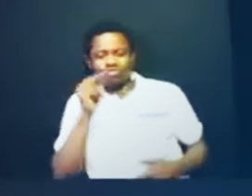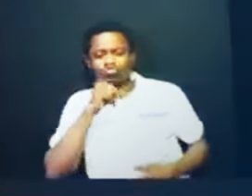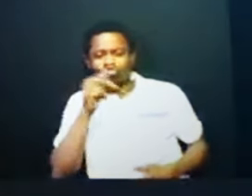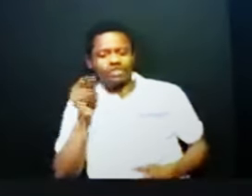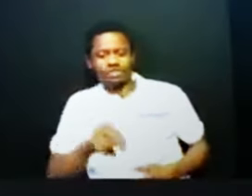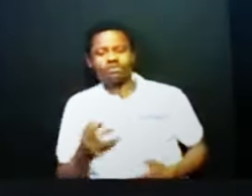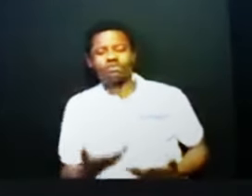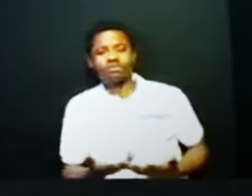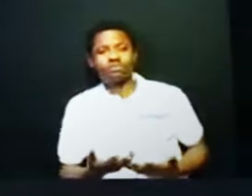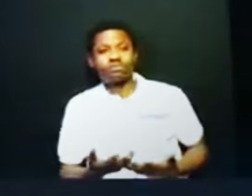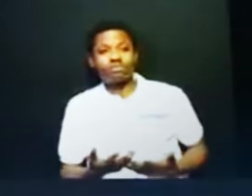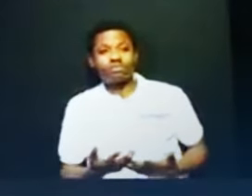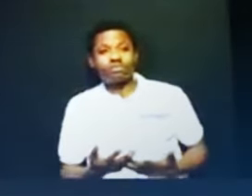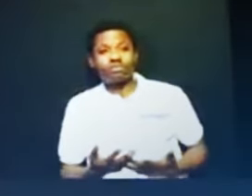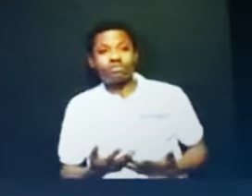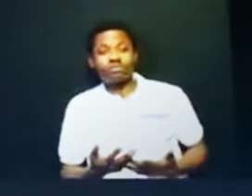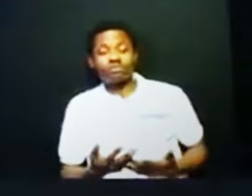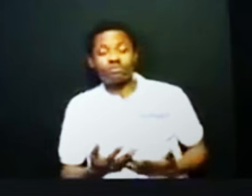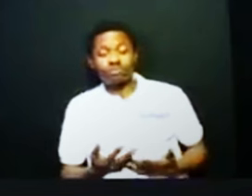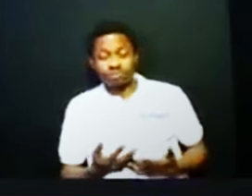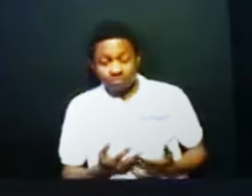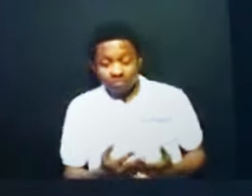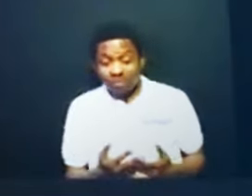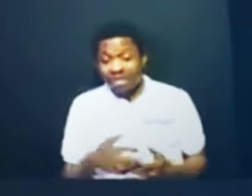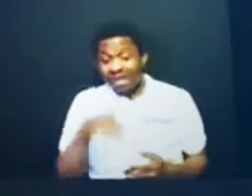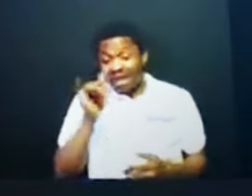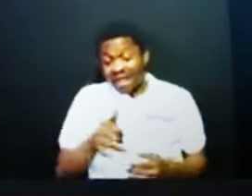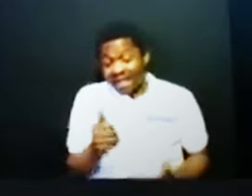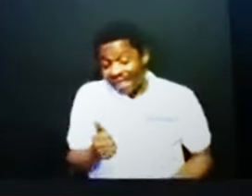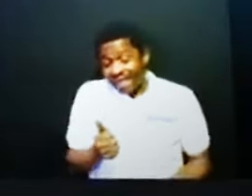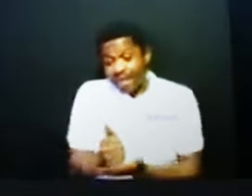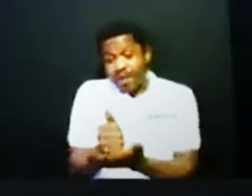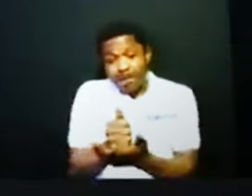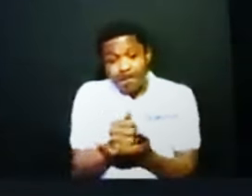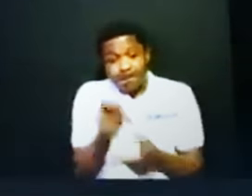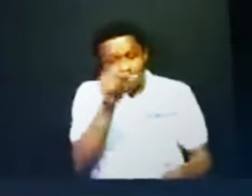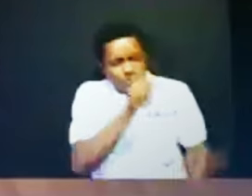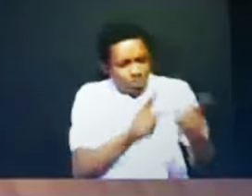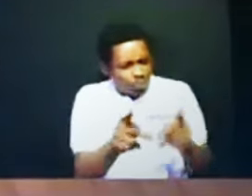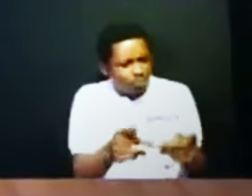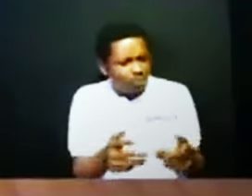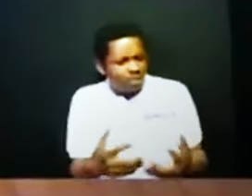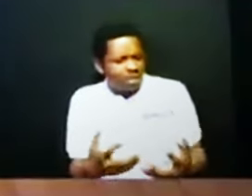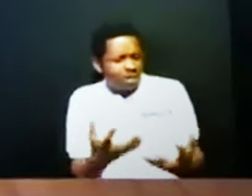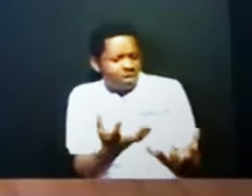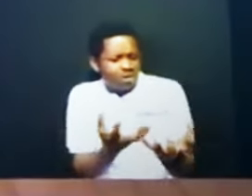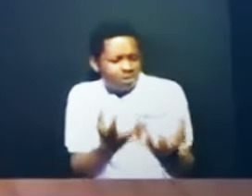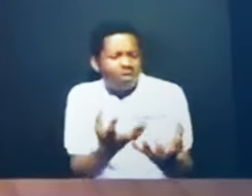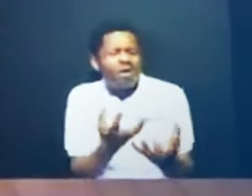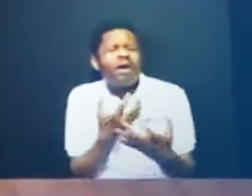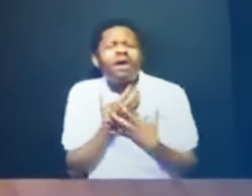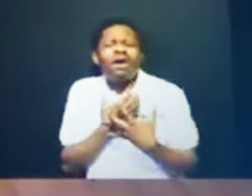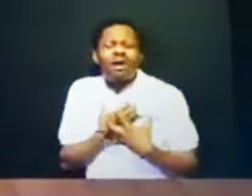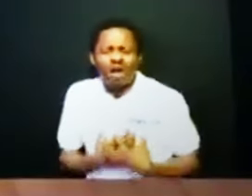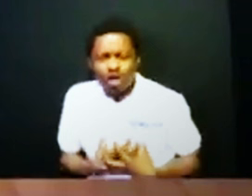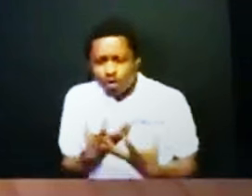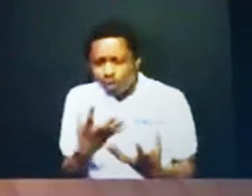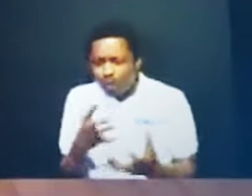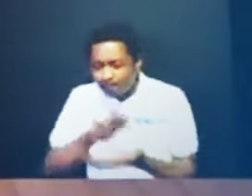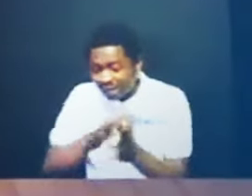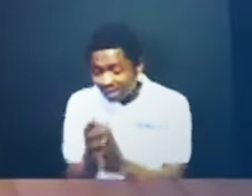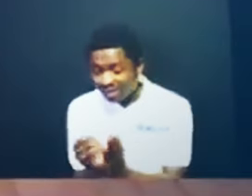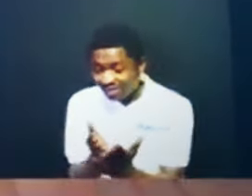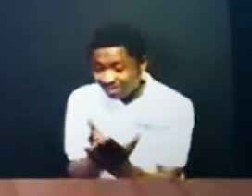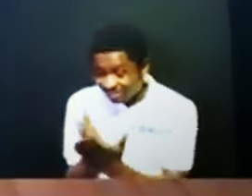It helps the fellow who is hungry and thirsting after righteousness to keep his heart from evil.